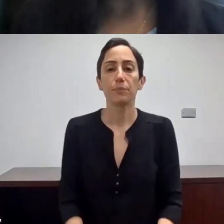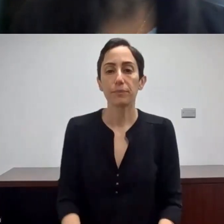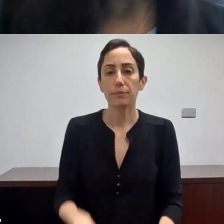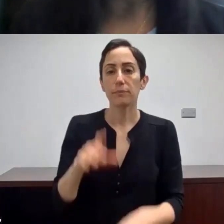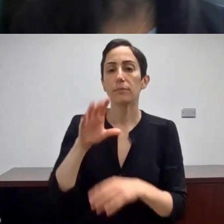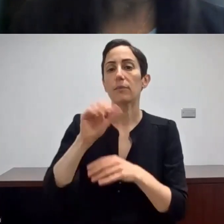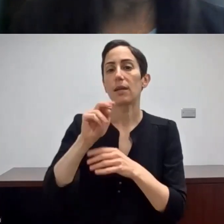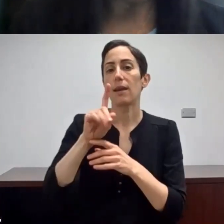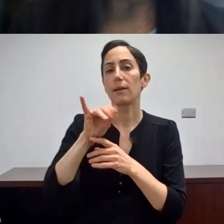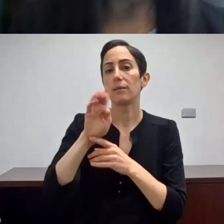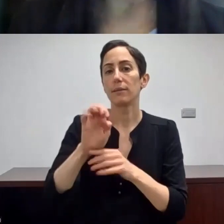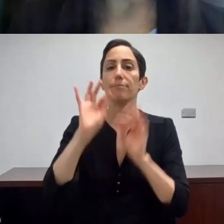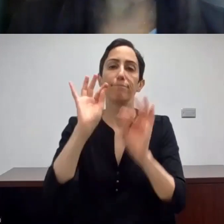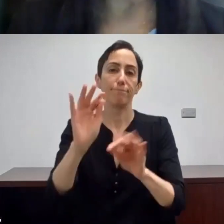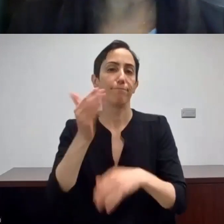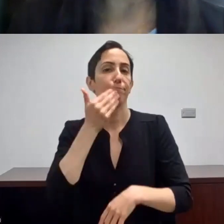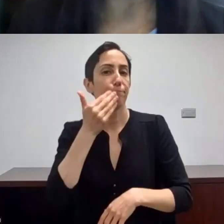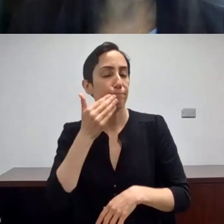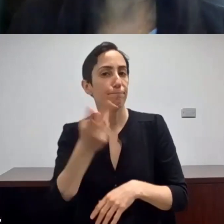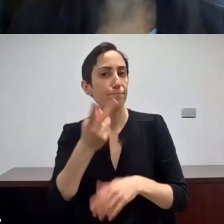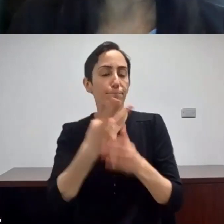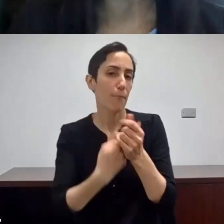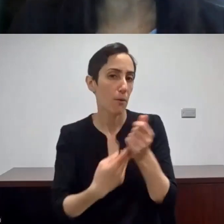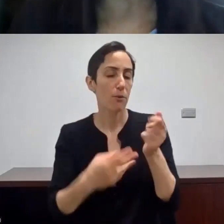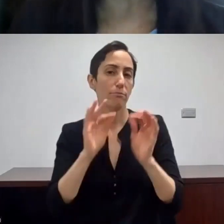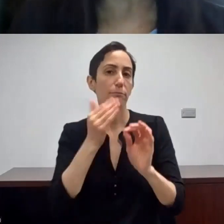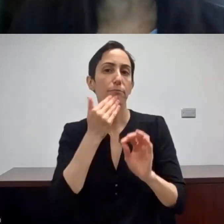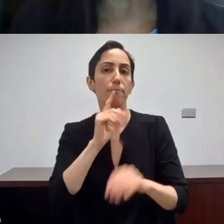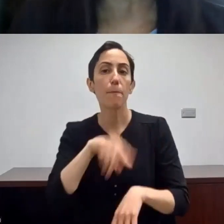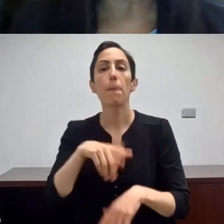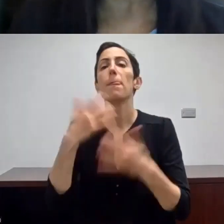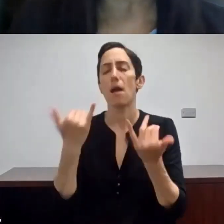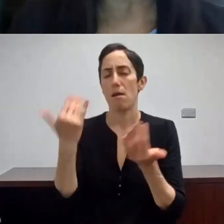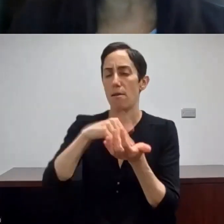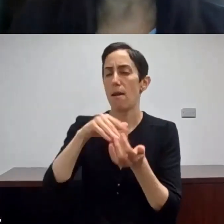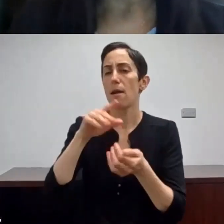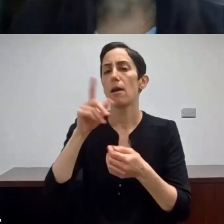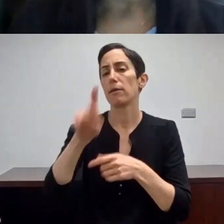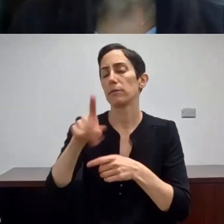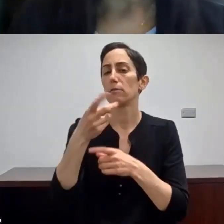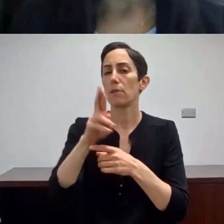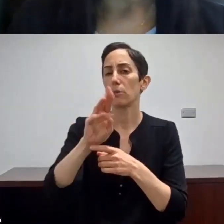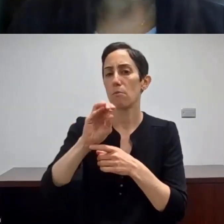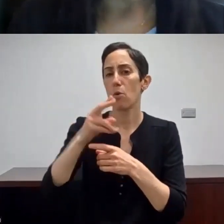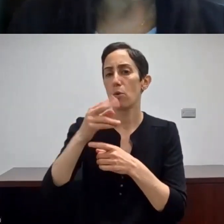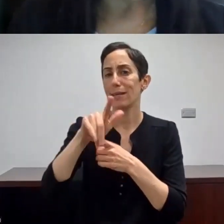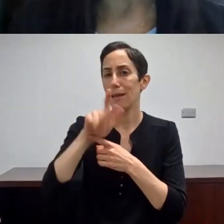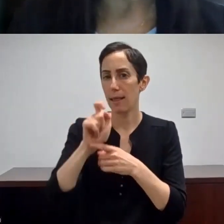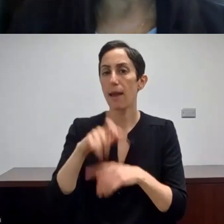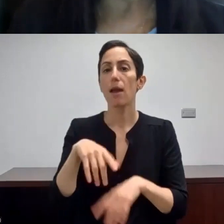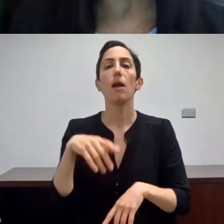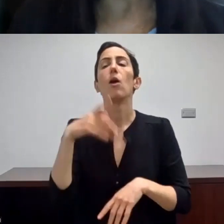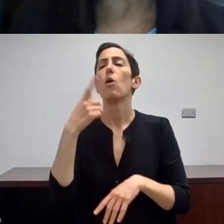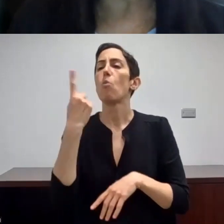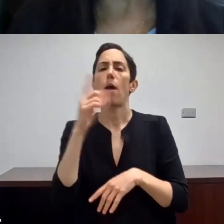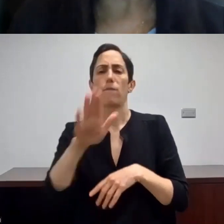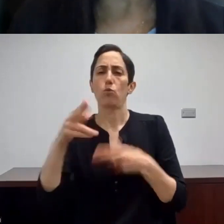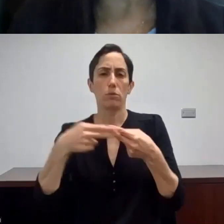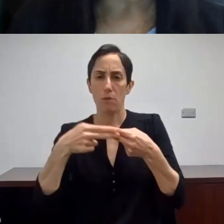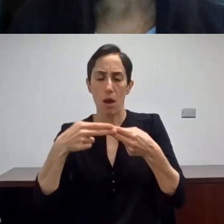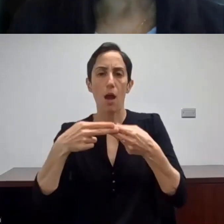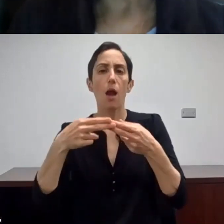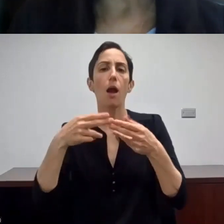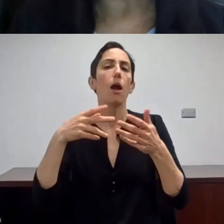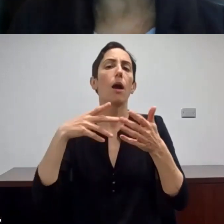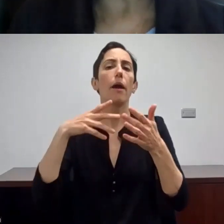Dr. Mohile, and the question is, one of your slides talked about introducing people to clinical